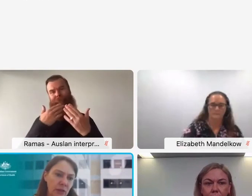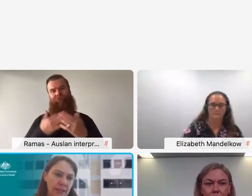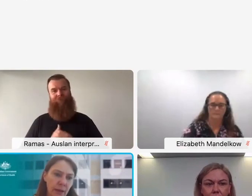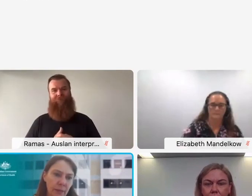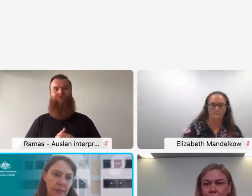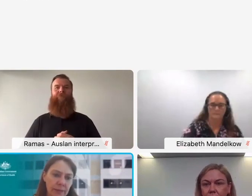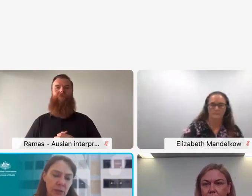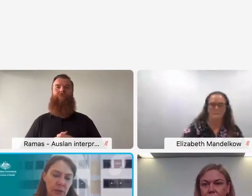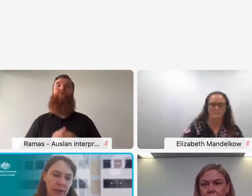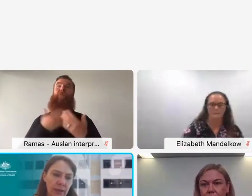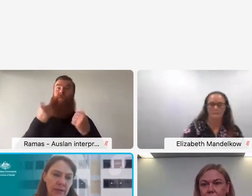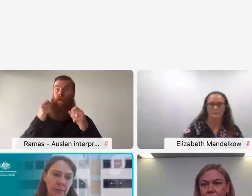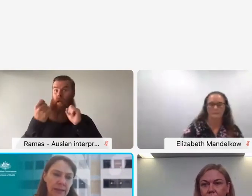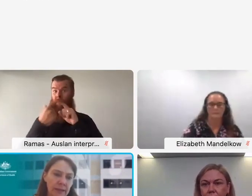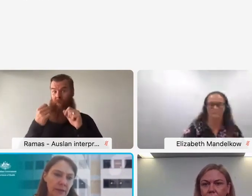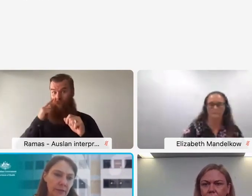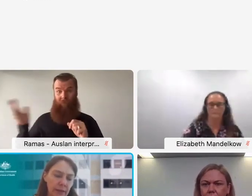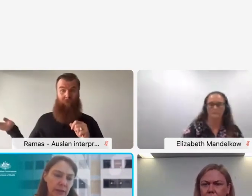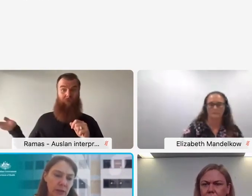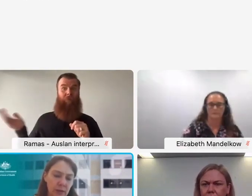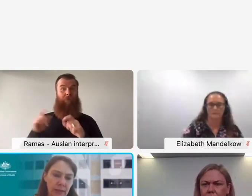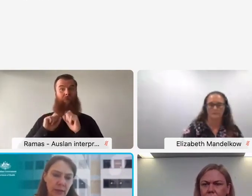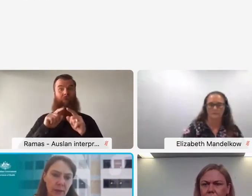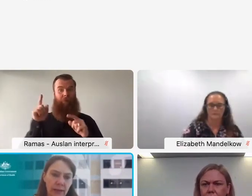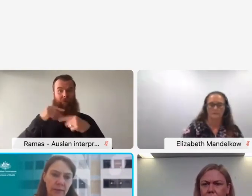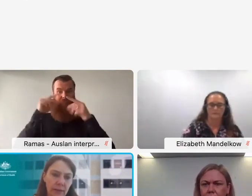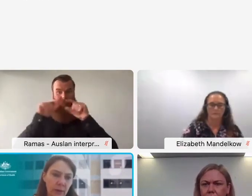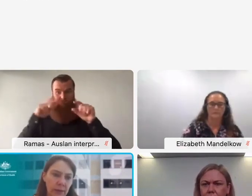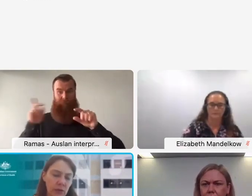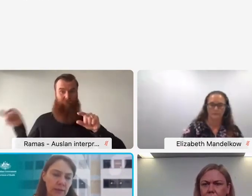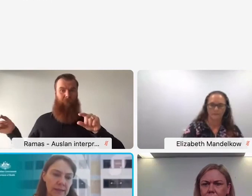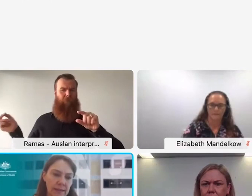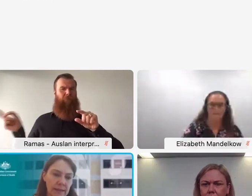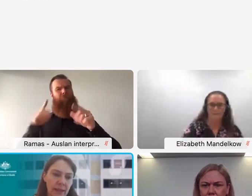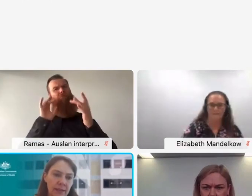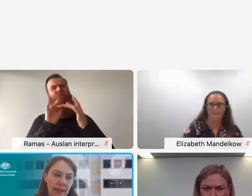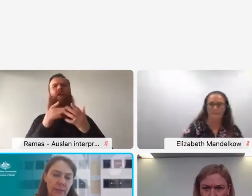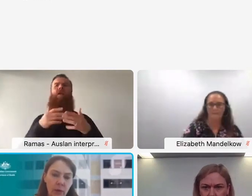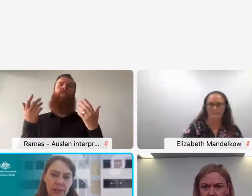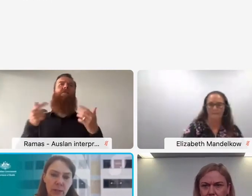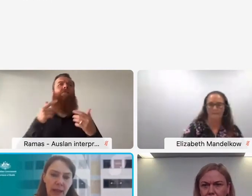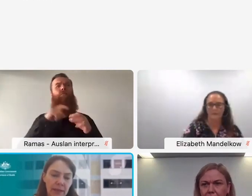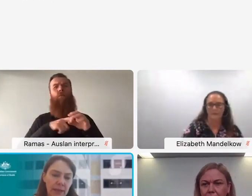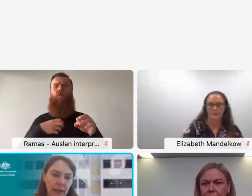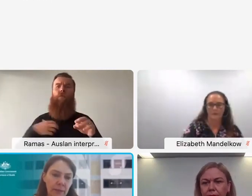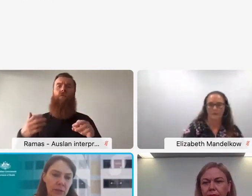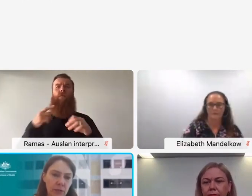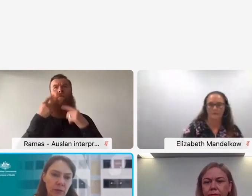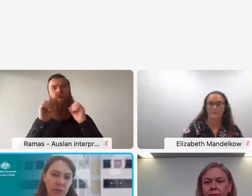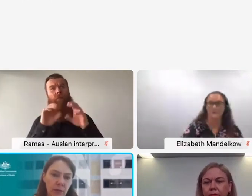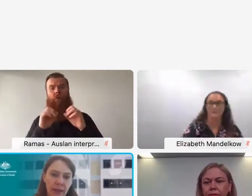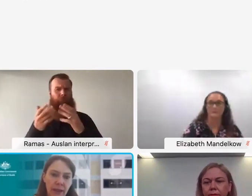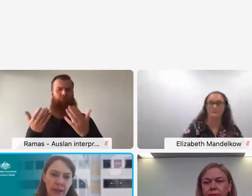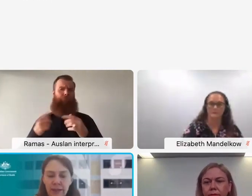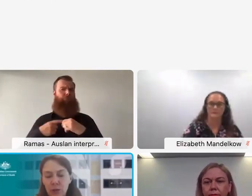email address up on the screen, so please feel free to send through any further questions to that inbox, and we're happy